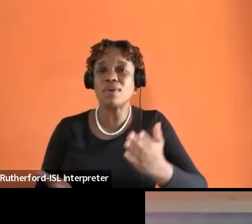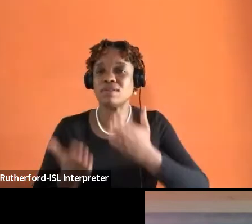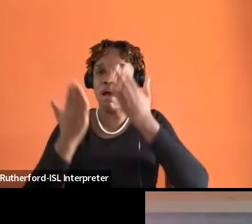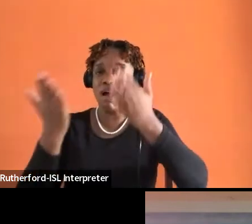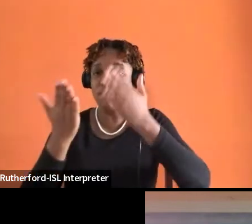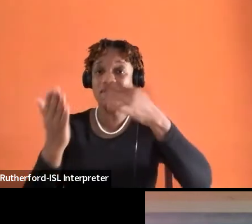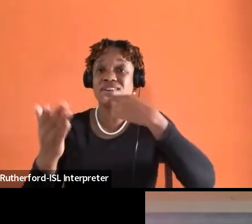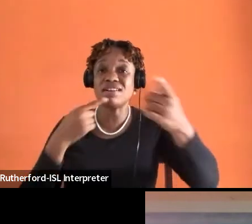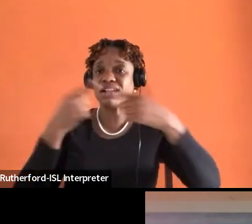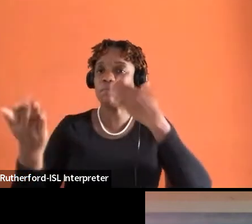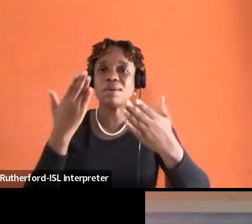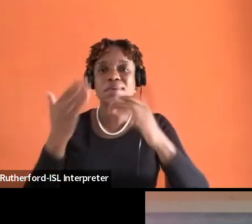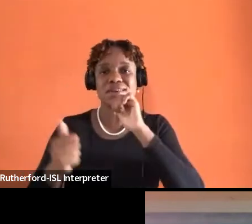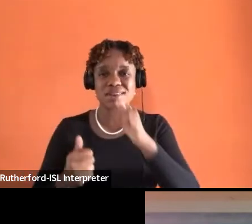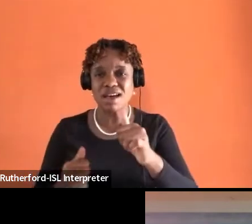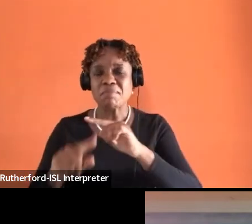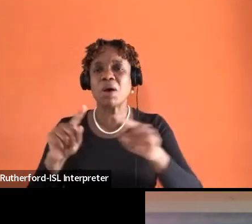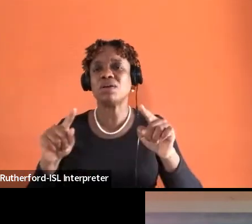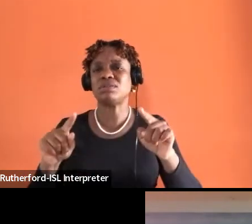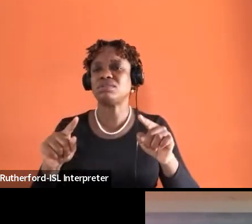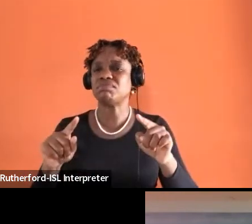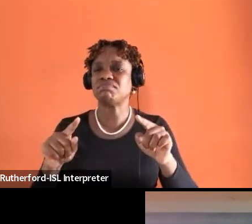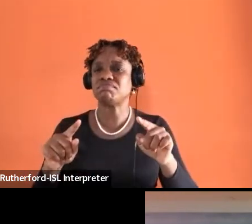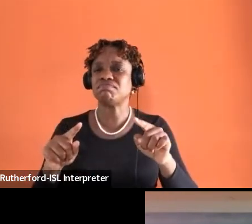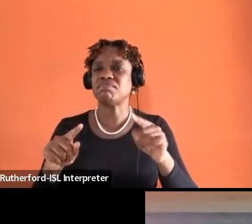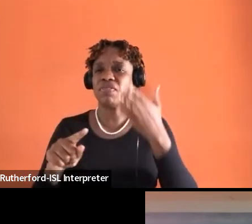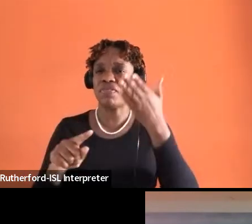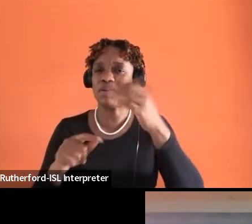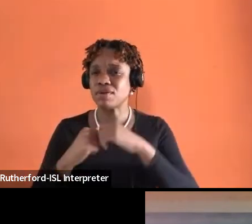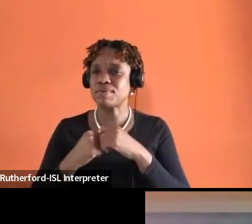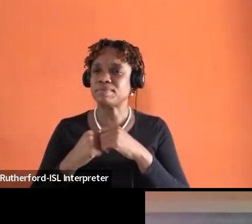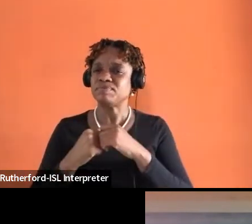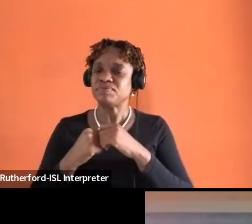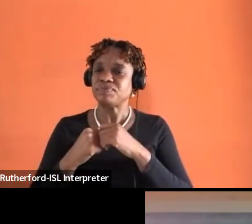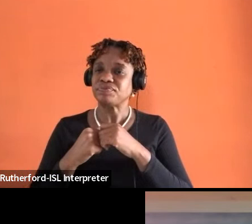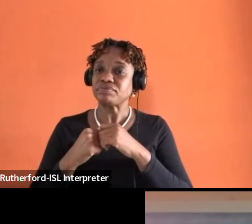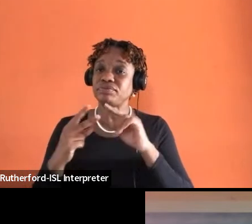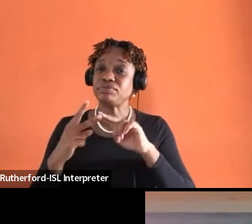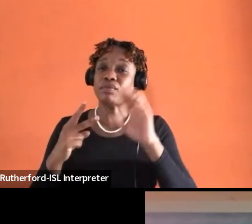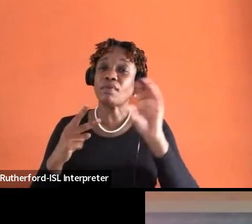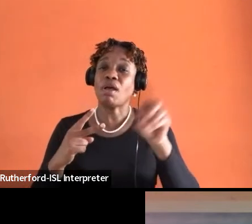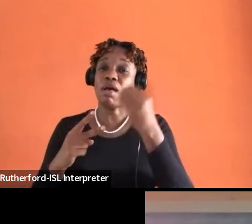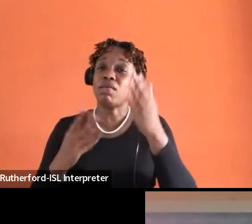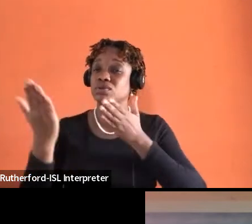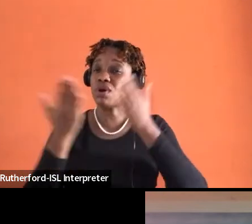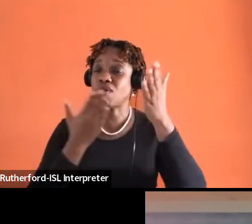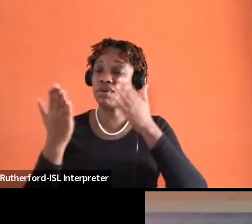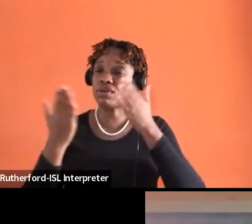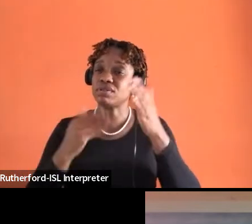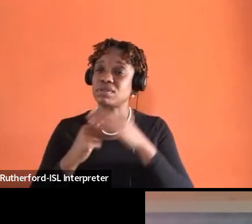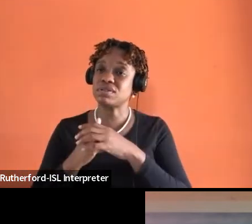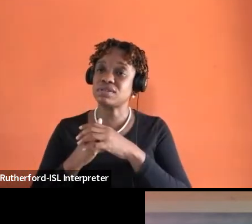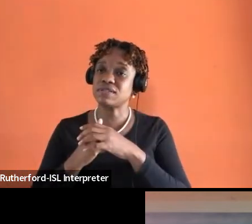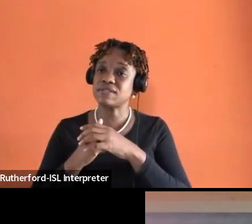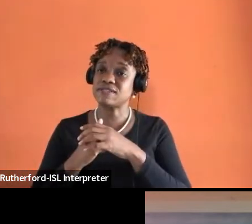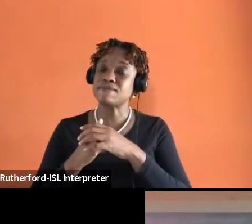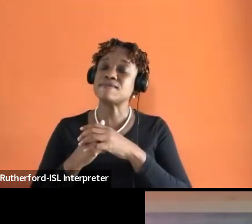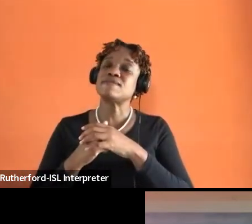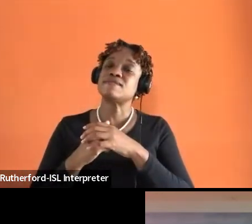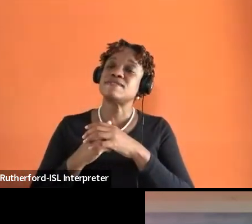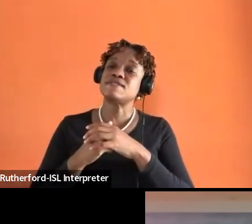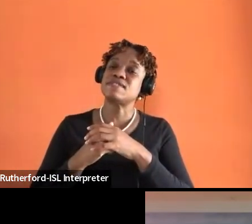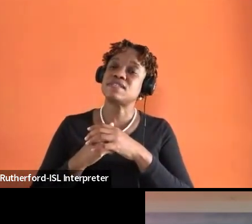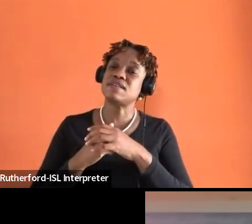on an ongoing basis. In terms of other services, there is assistance that you can also